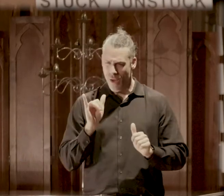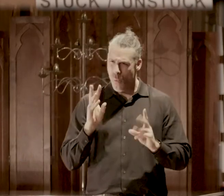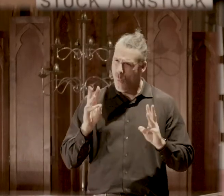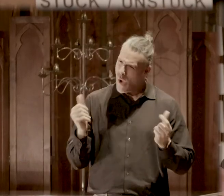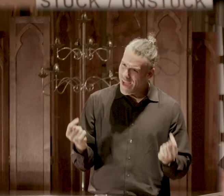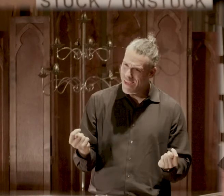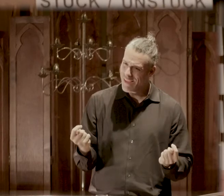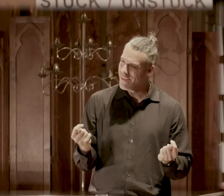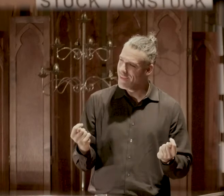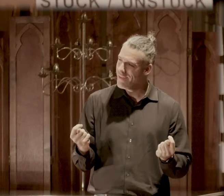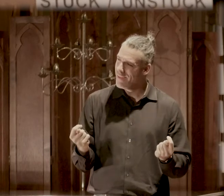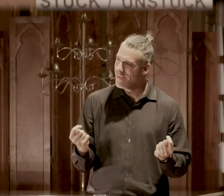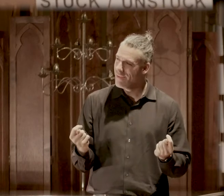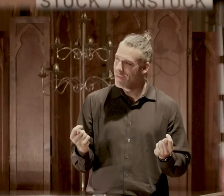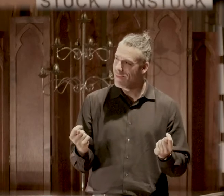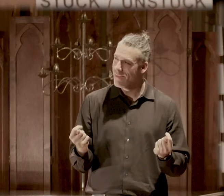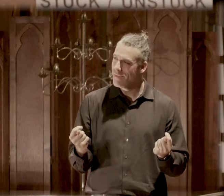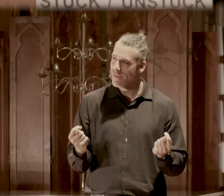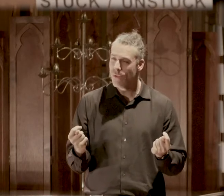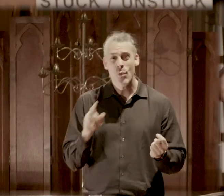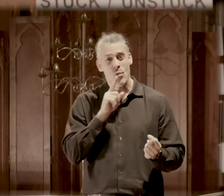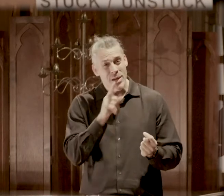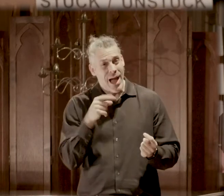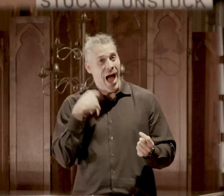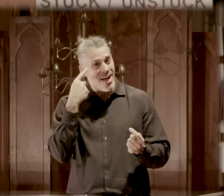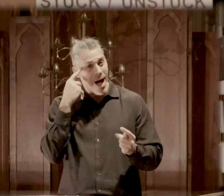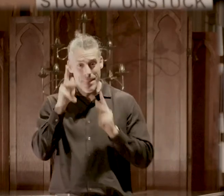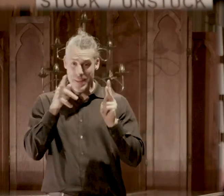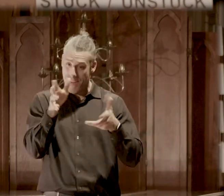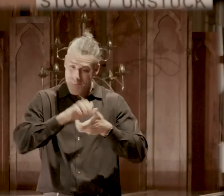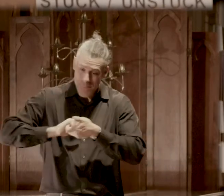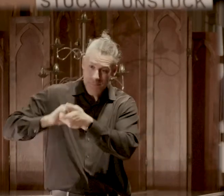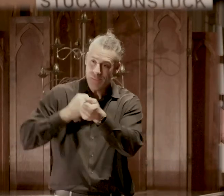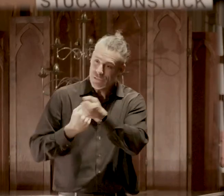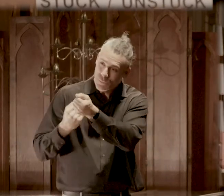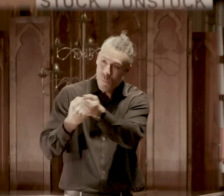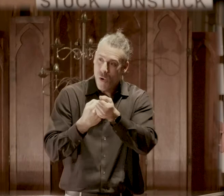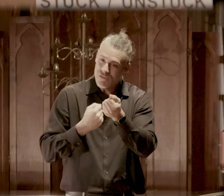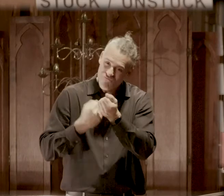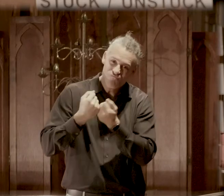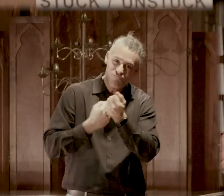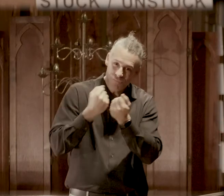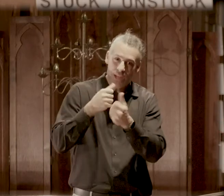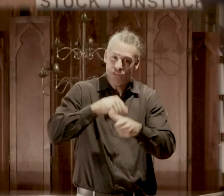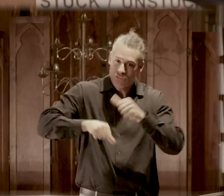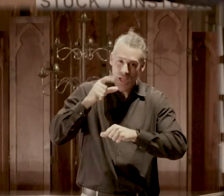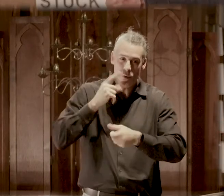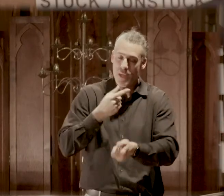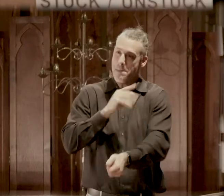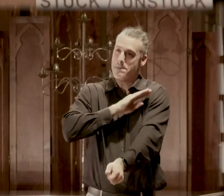And I was like, what? You know, like, this is a scene where we're all like supporting each other and